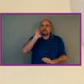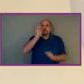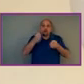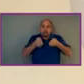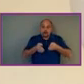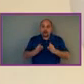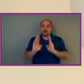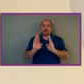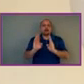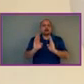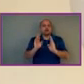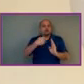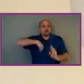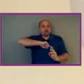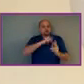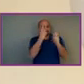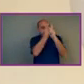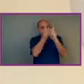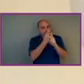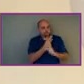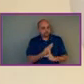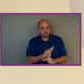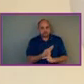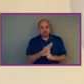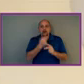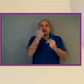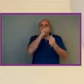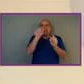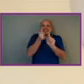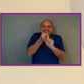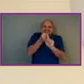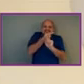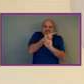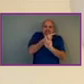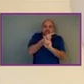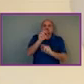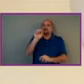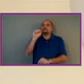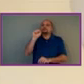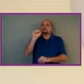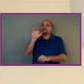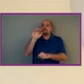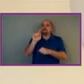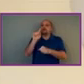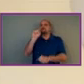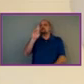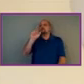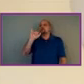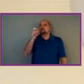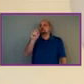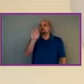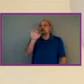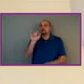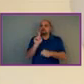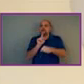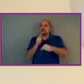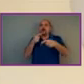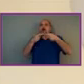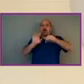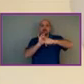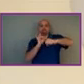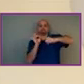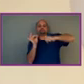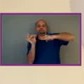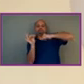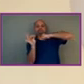enable to determine any deviation on the spacecraft trajectory as it flies by the Trojan